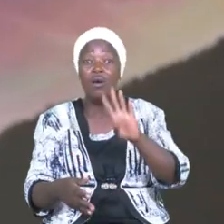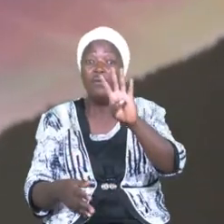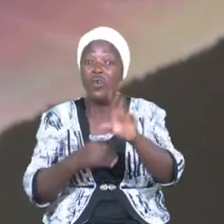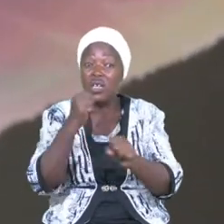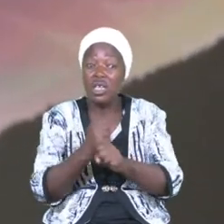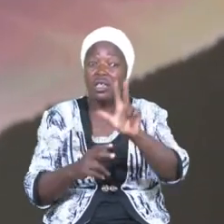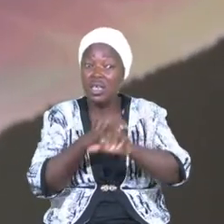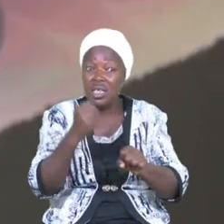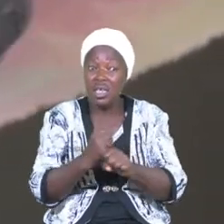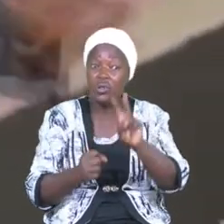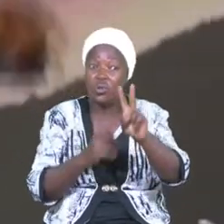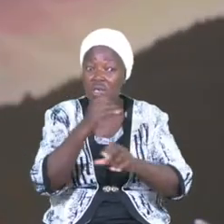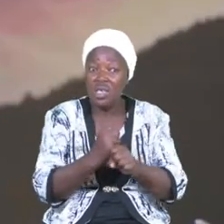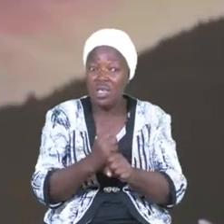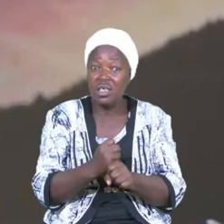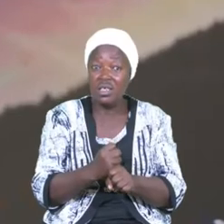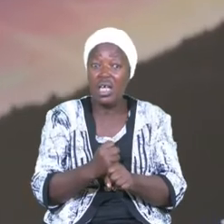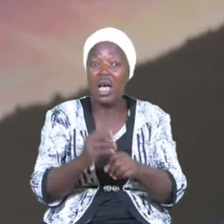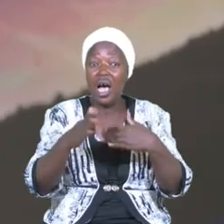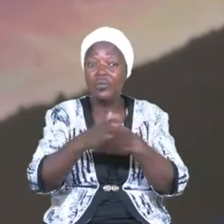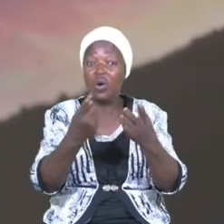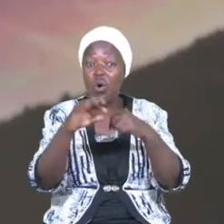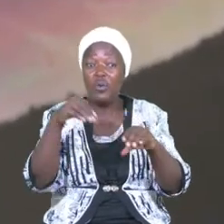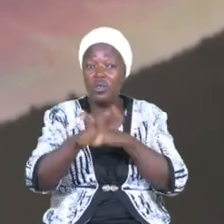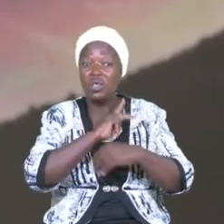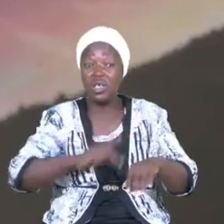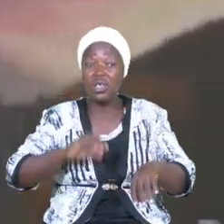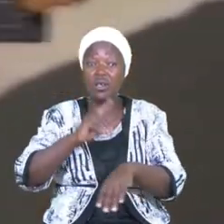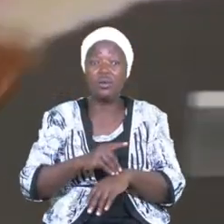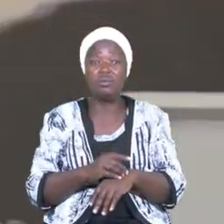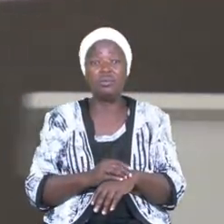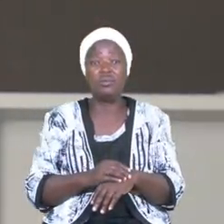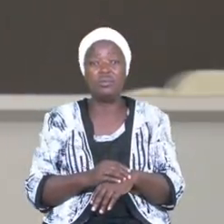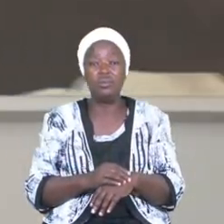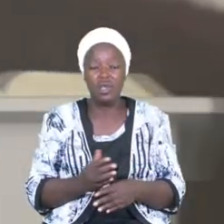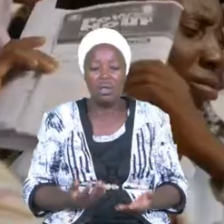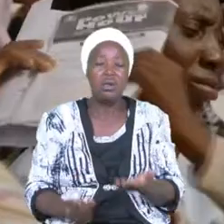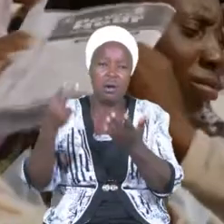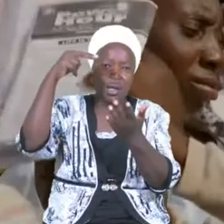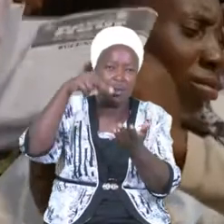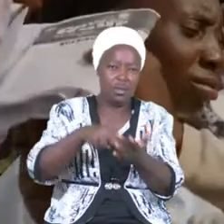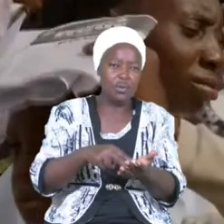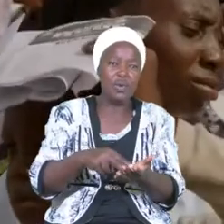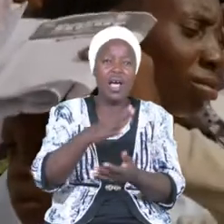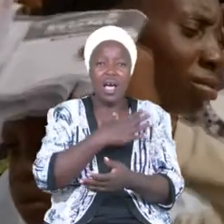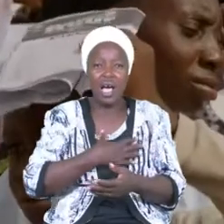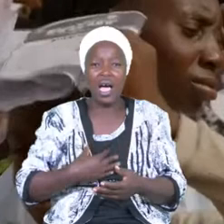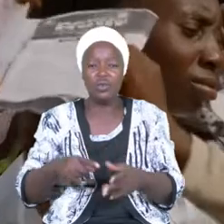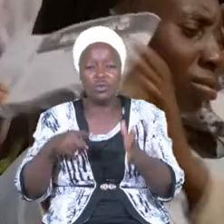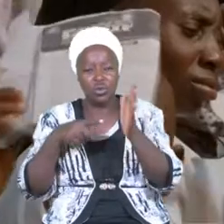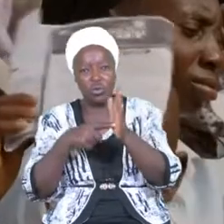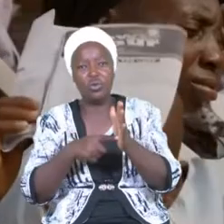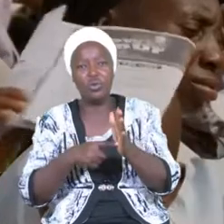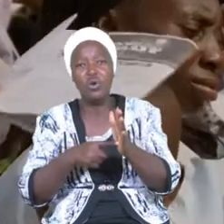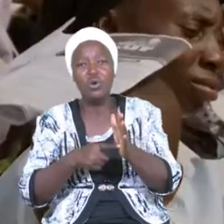3 years, 2 years after coming into the kingdom, rise up and show up and report yourself to